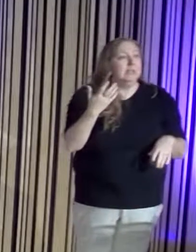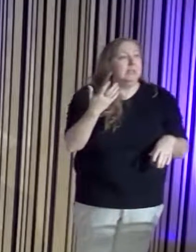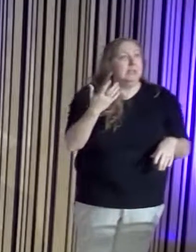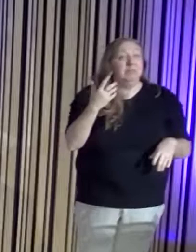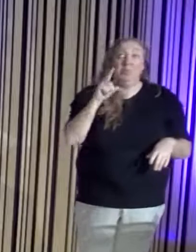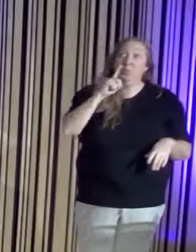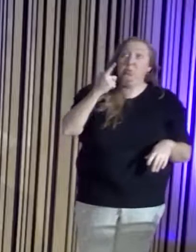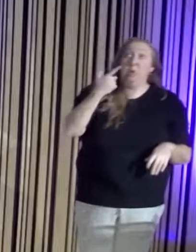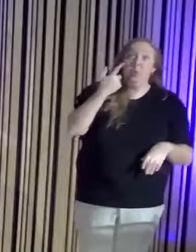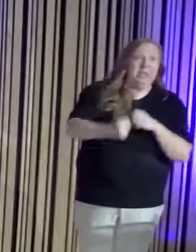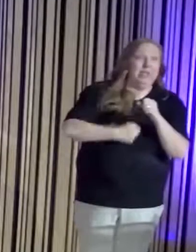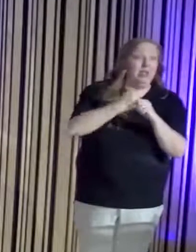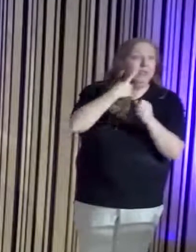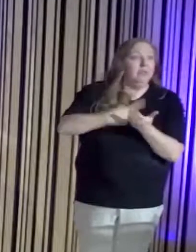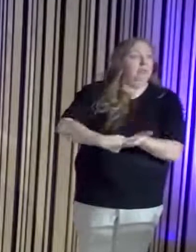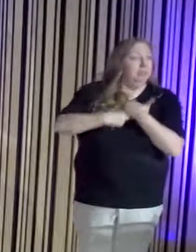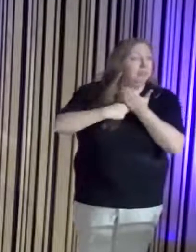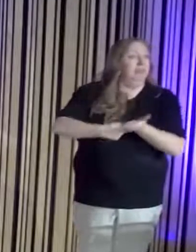21 years of discussions,